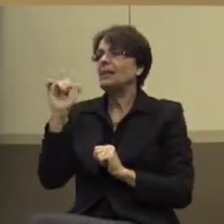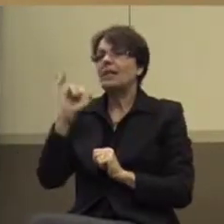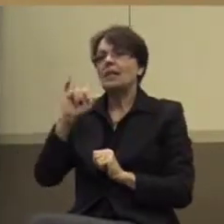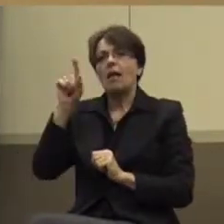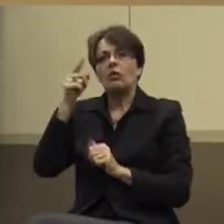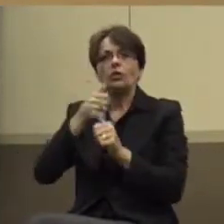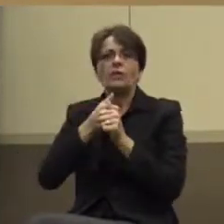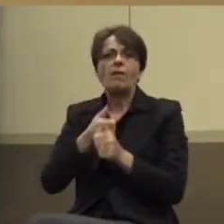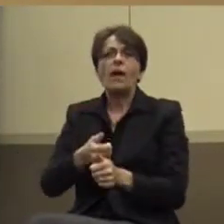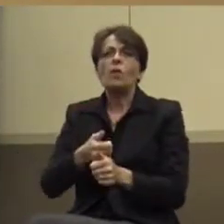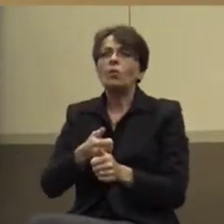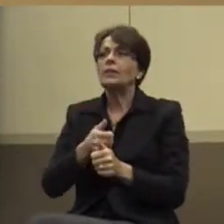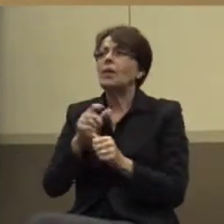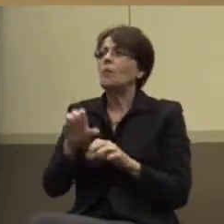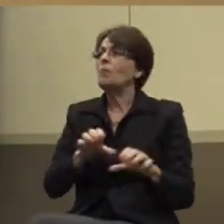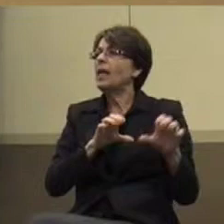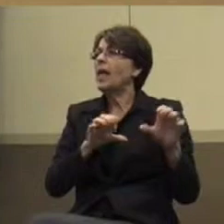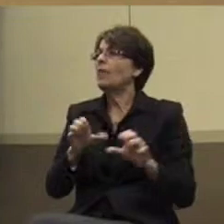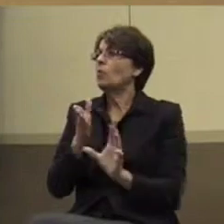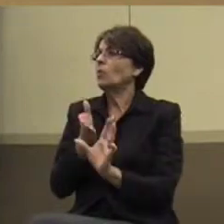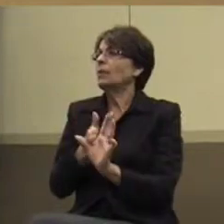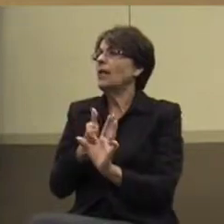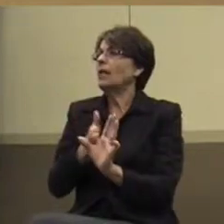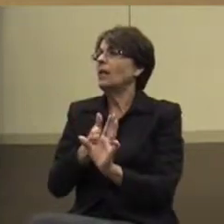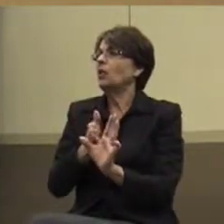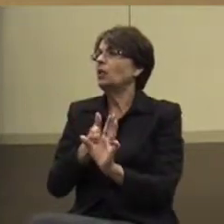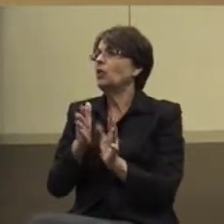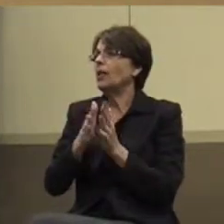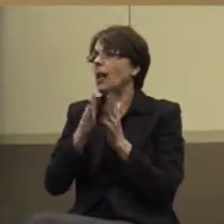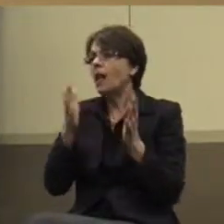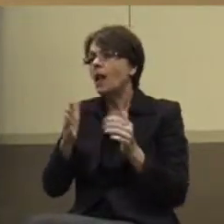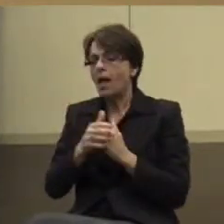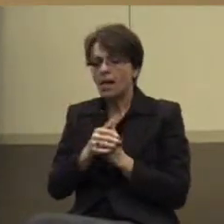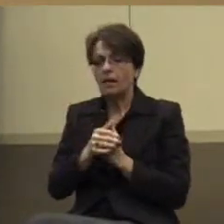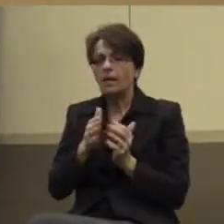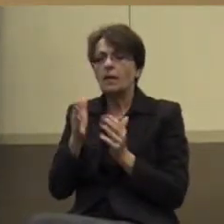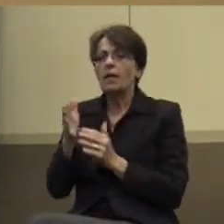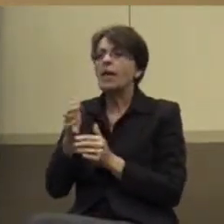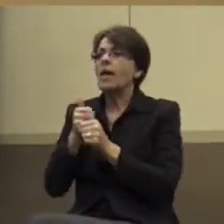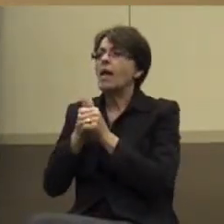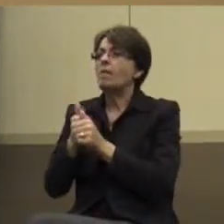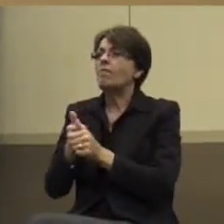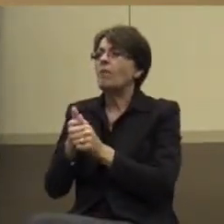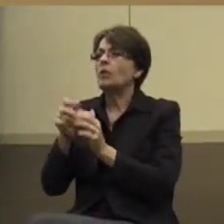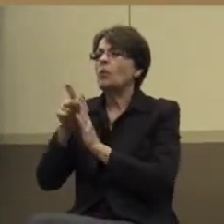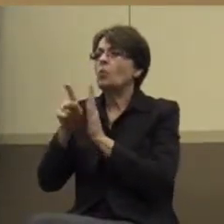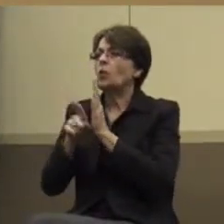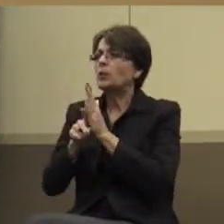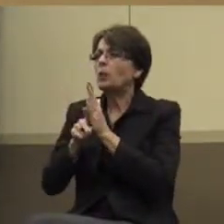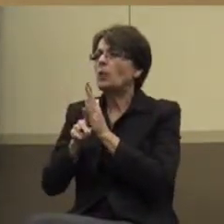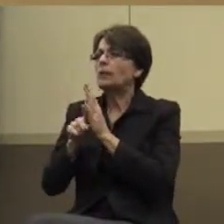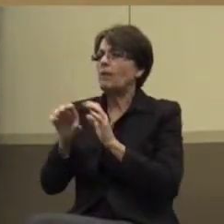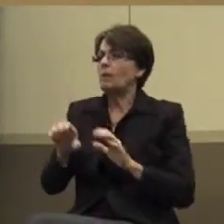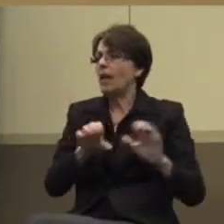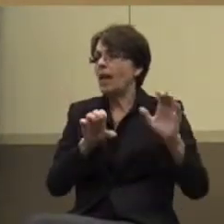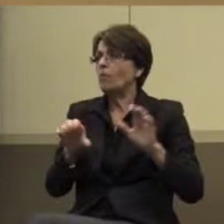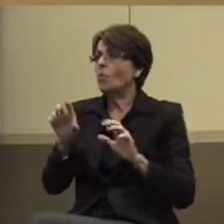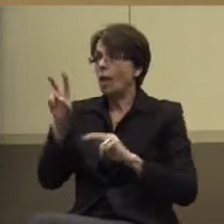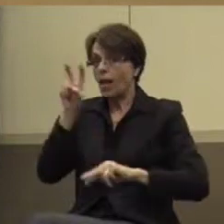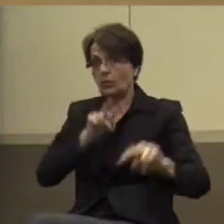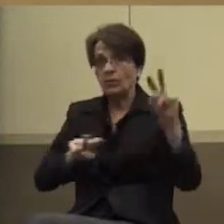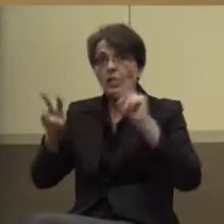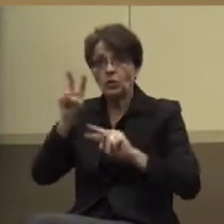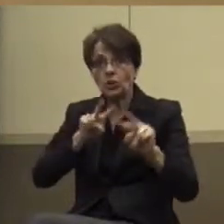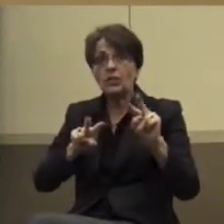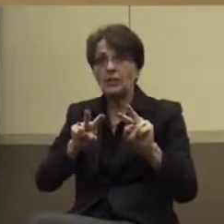follows behavioral psychology a lot. It follows principles of behavioral observation, right? Okay?